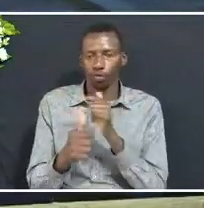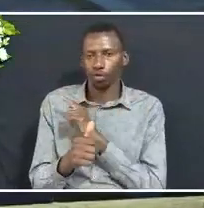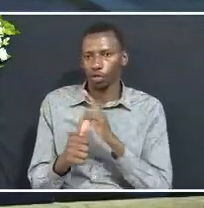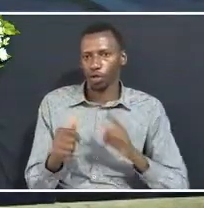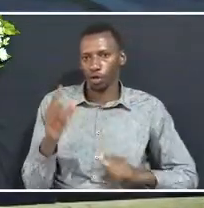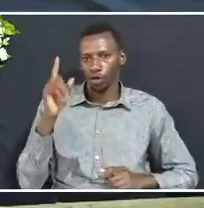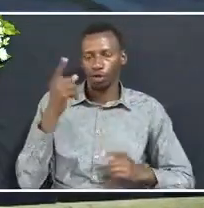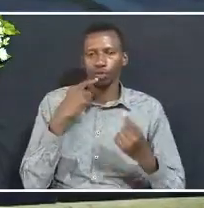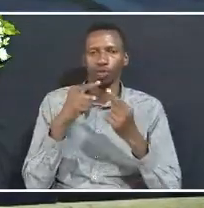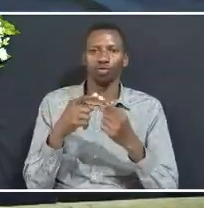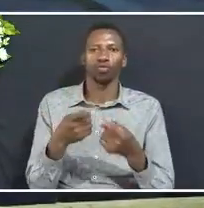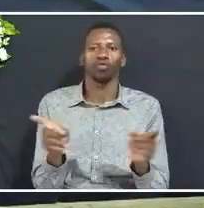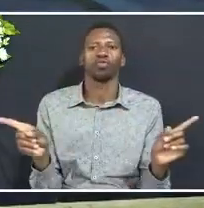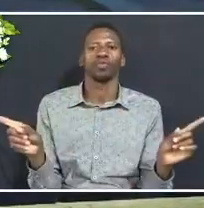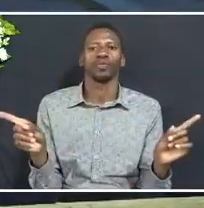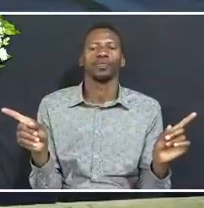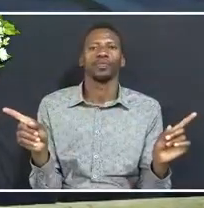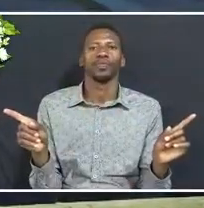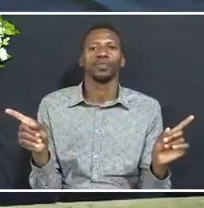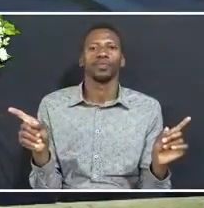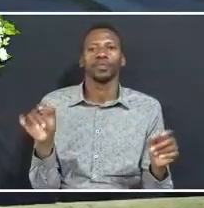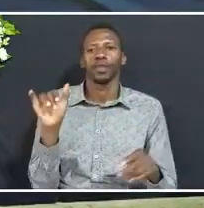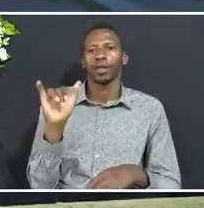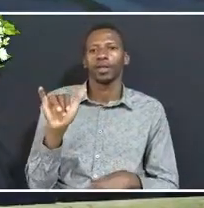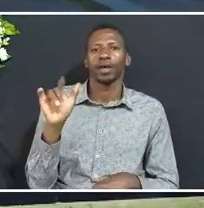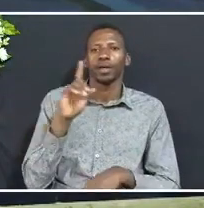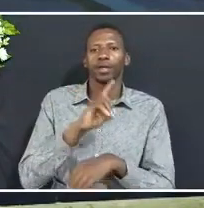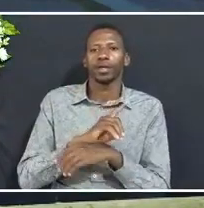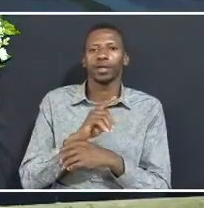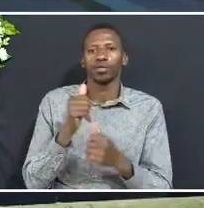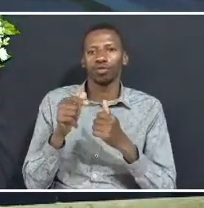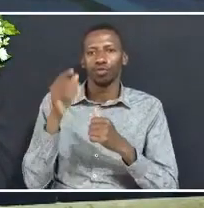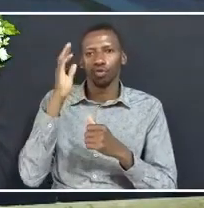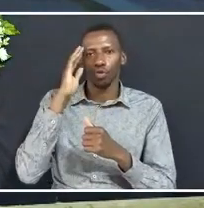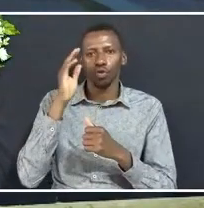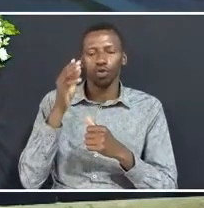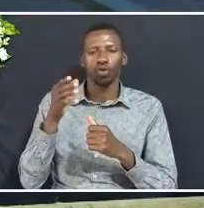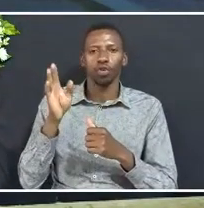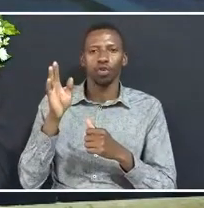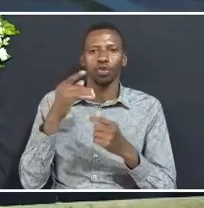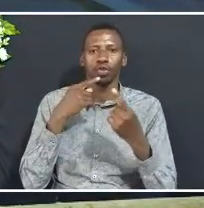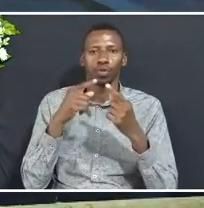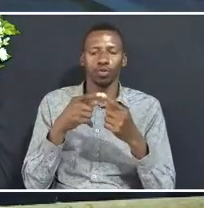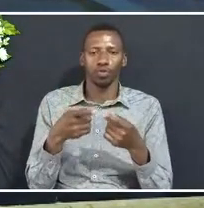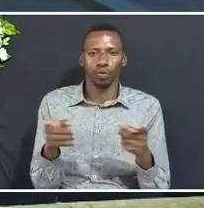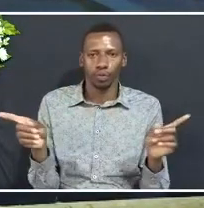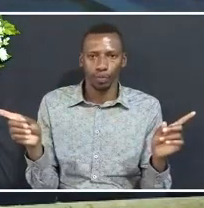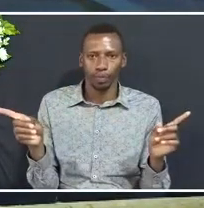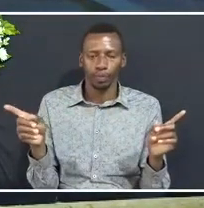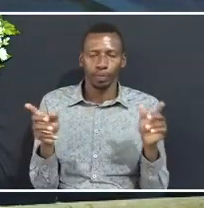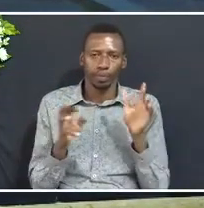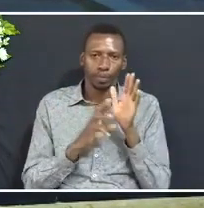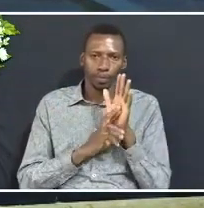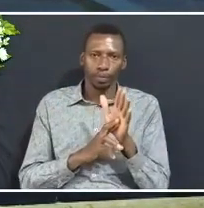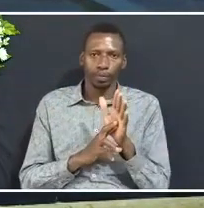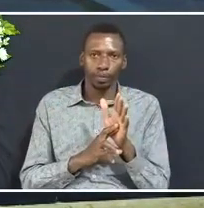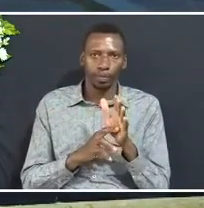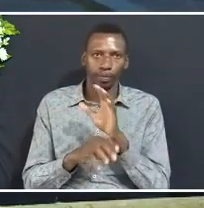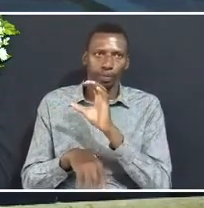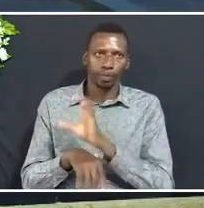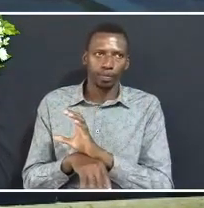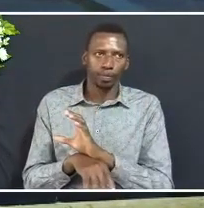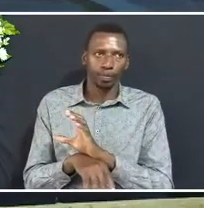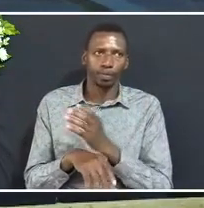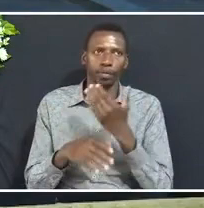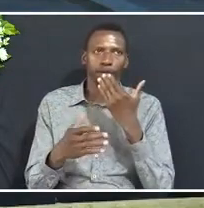know the Lord spoke to you, isn't it? That thing that you know that He spoke to you. So on behalf of the church, you represent by thanking Him for what He